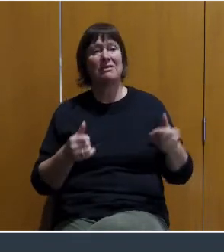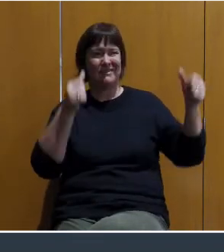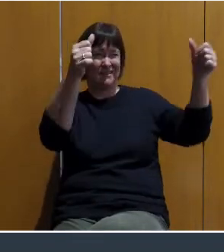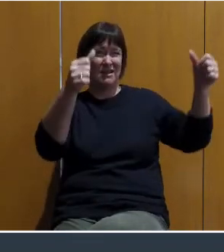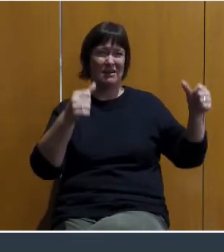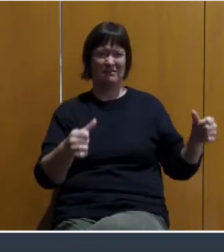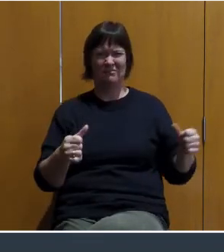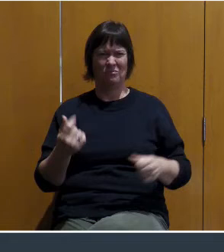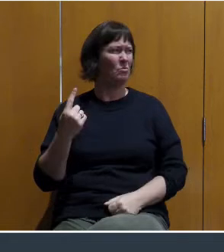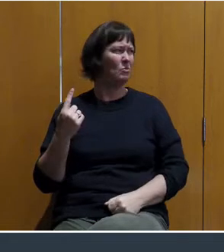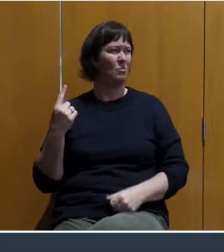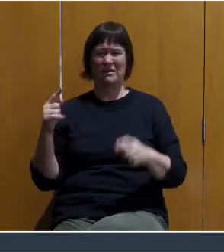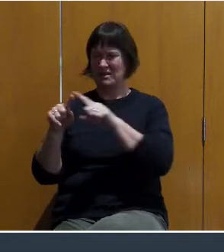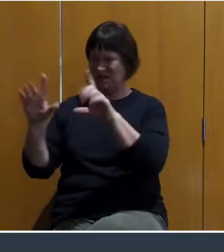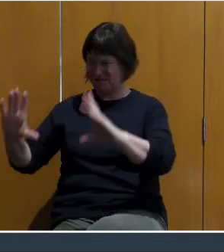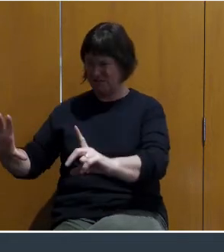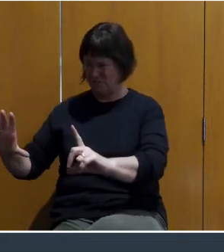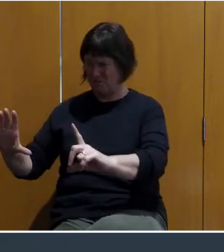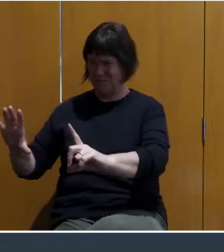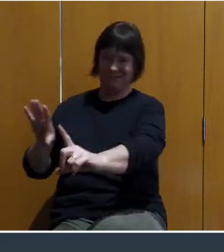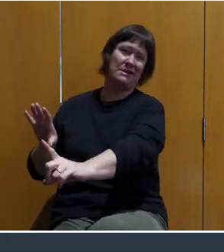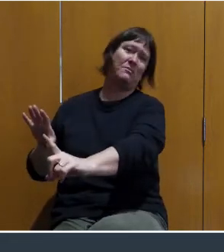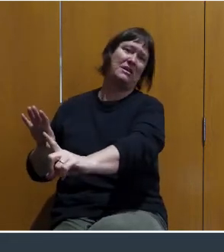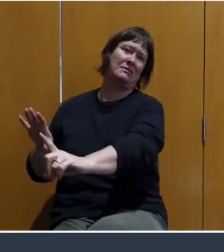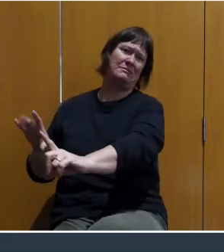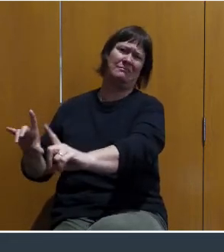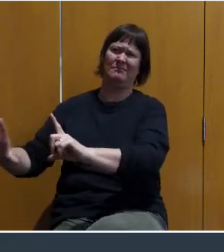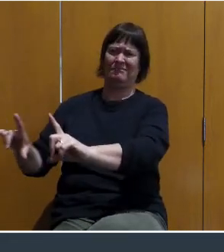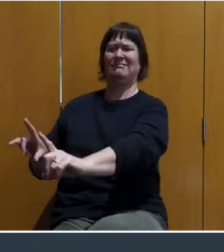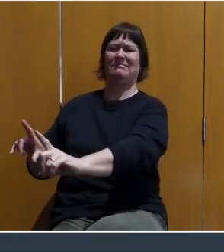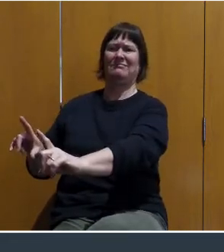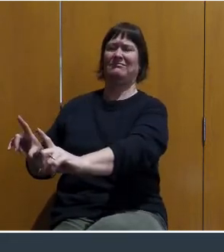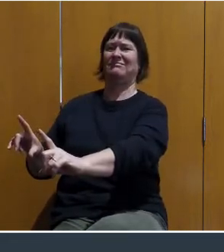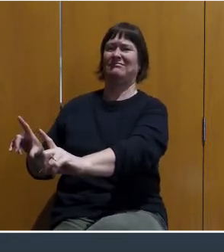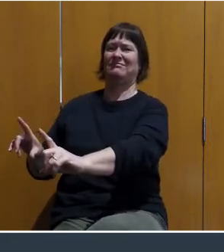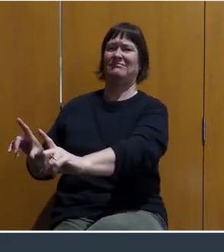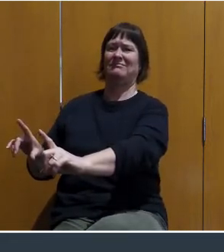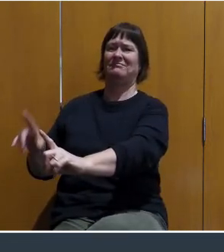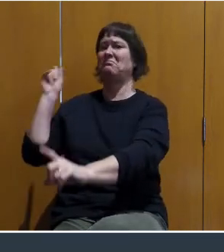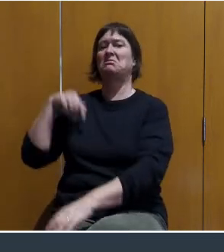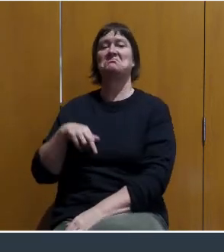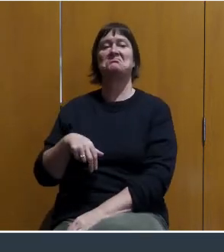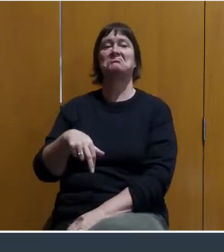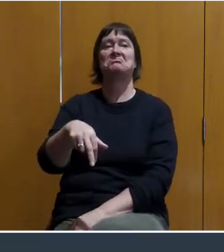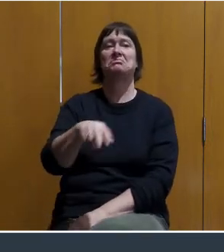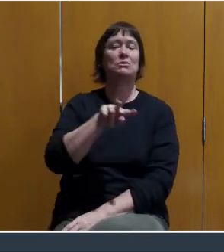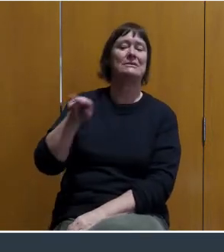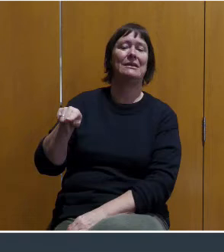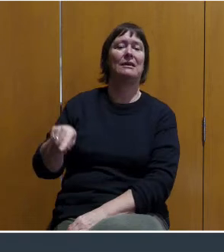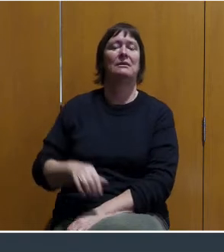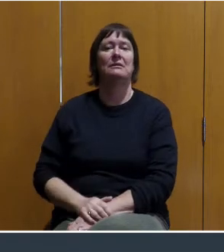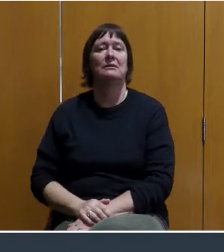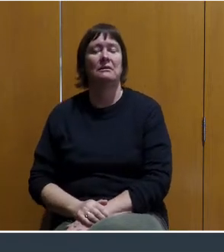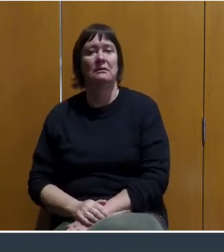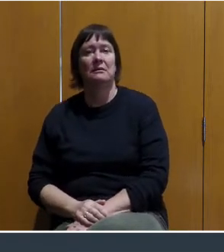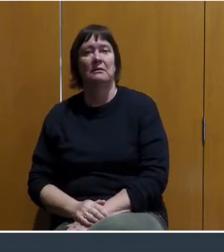little sign that's about that big and it's sideways on. So people just walk past. It needs to be, and